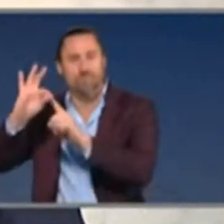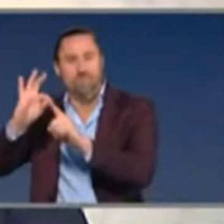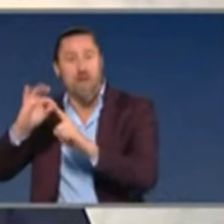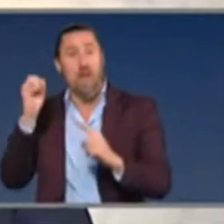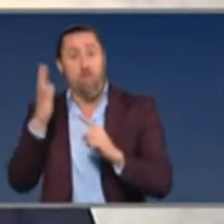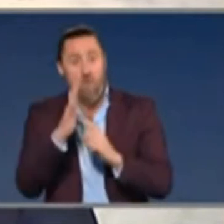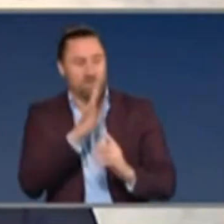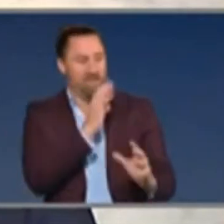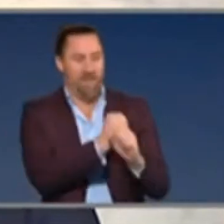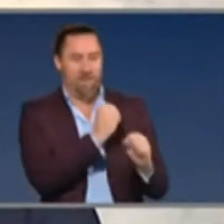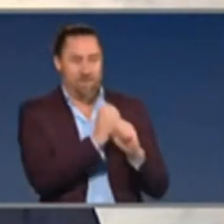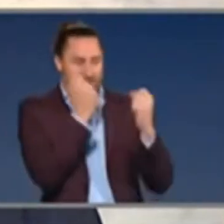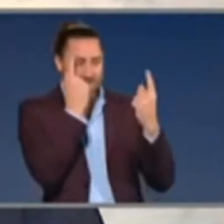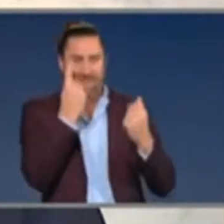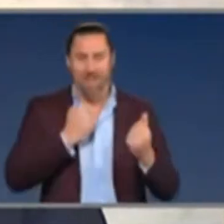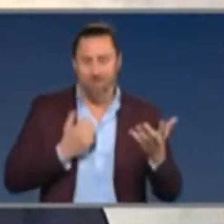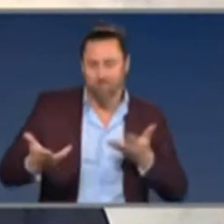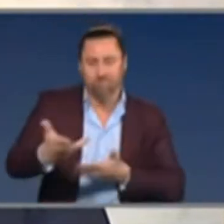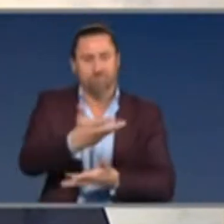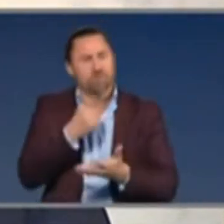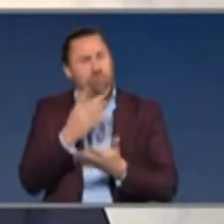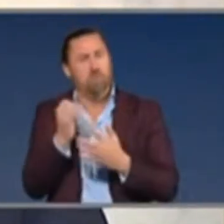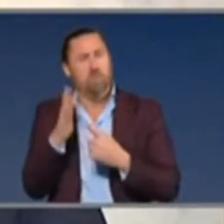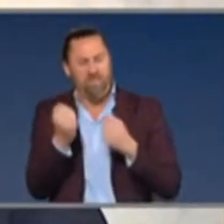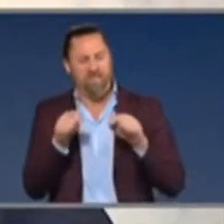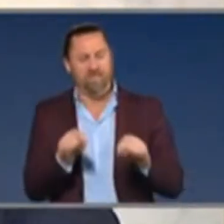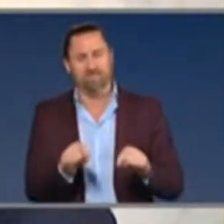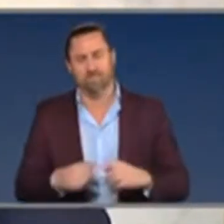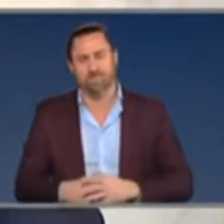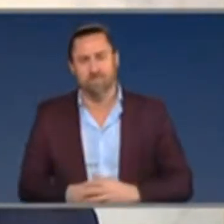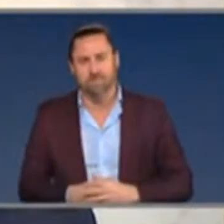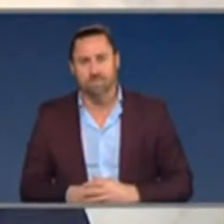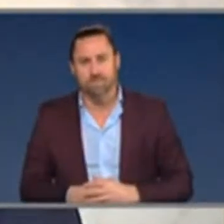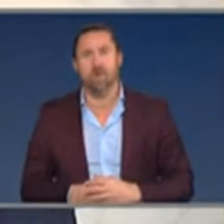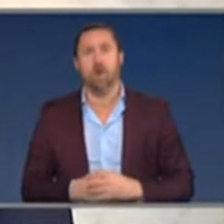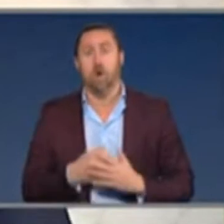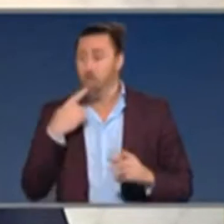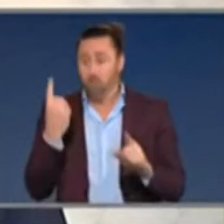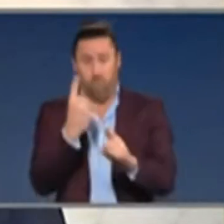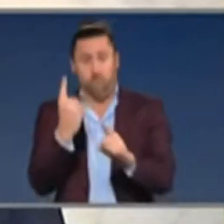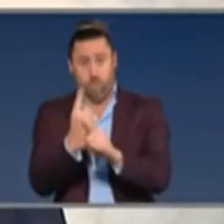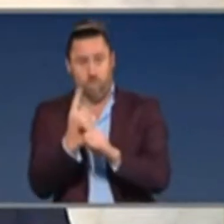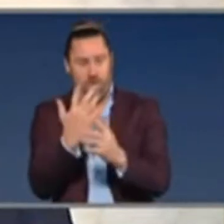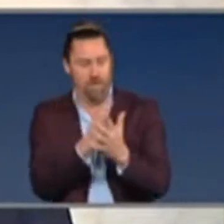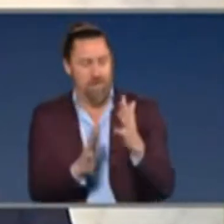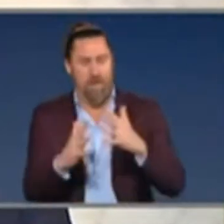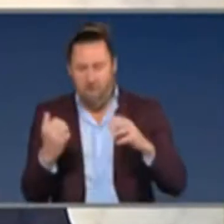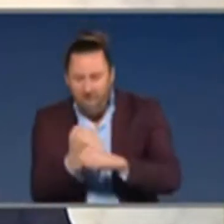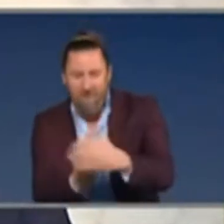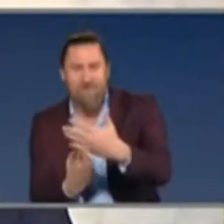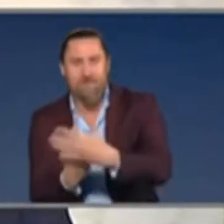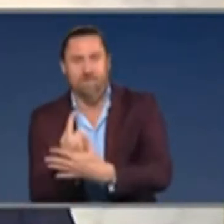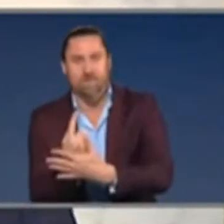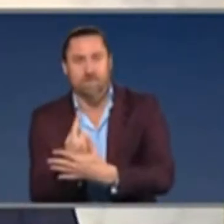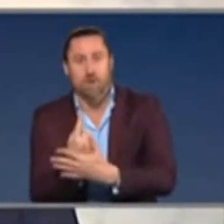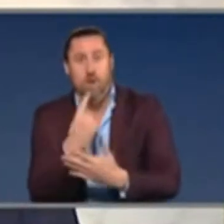a critical part of the conversation as to how do we then take it to the next stage, because primarily it